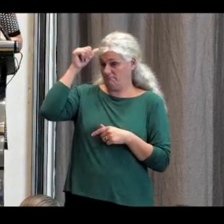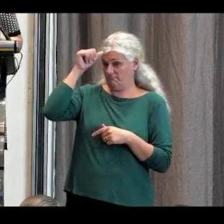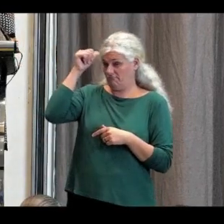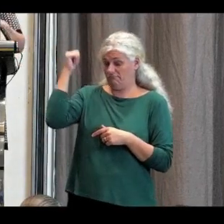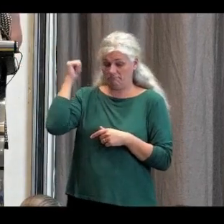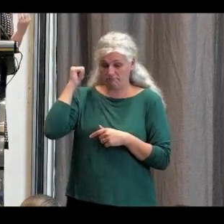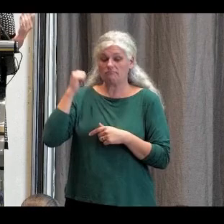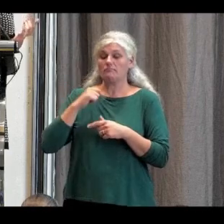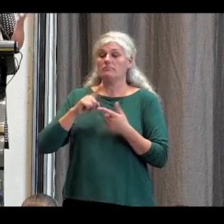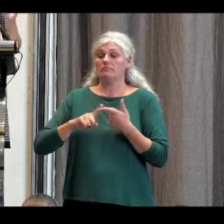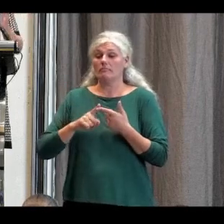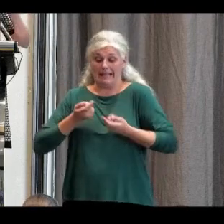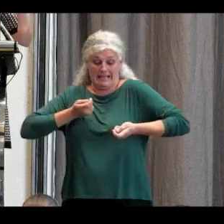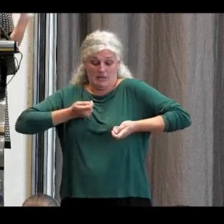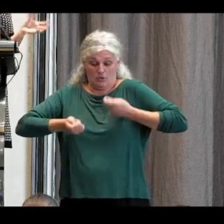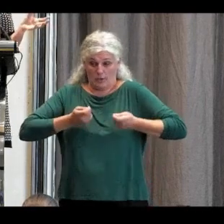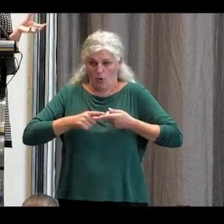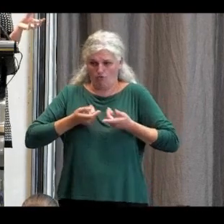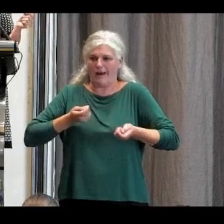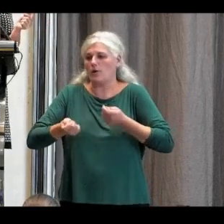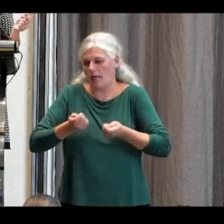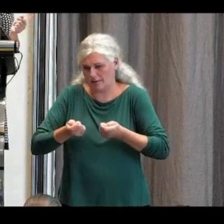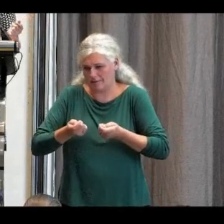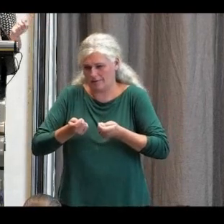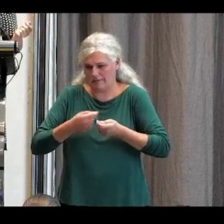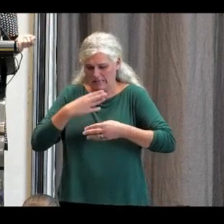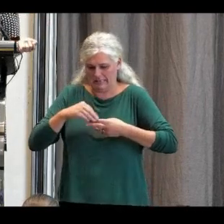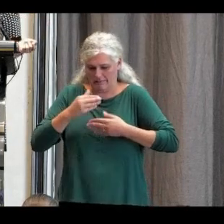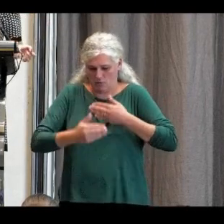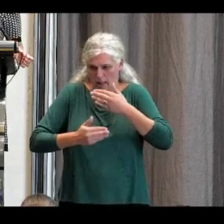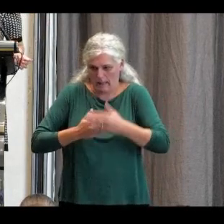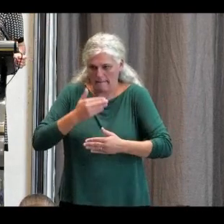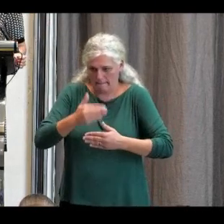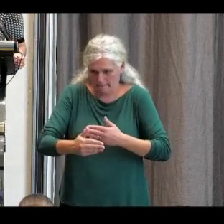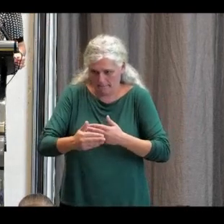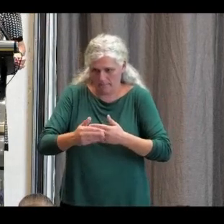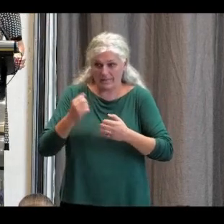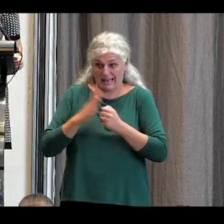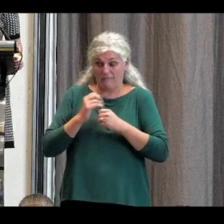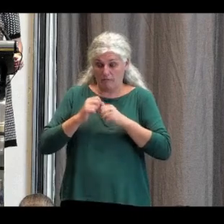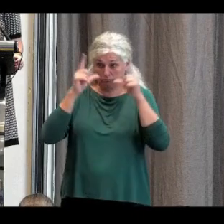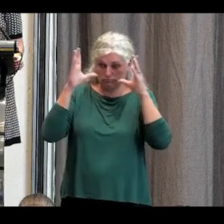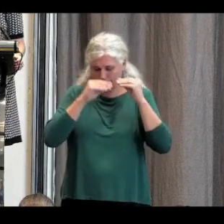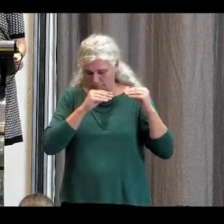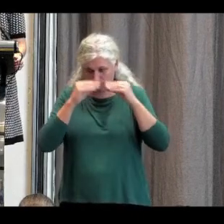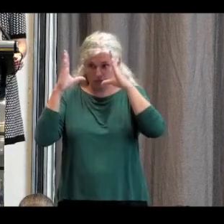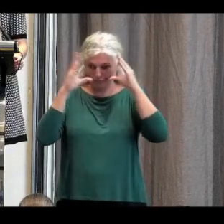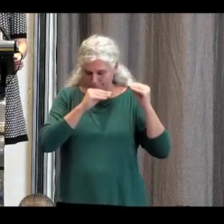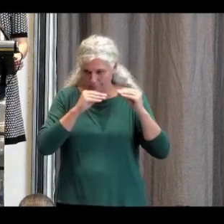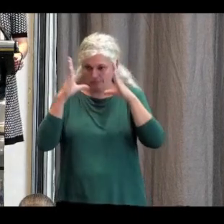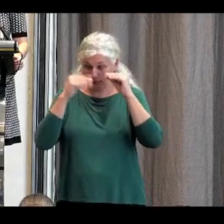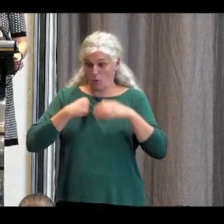as regards to be controlled or regulated by circadian rhythm is our sleep-awake cycle. So it's one thing that we